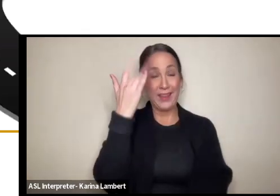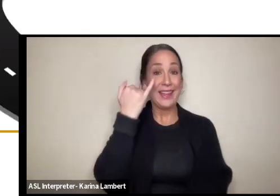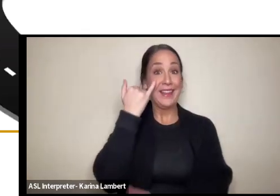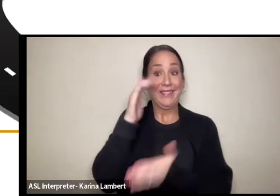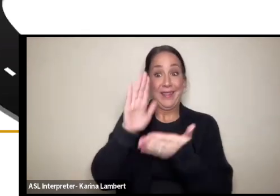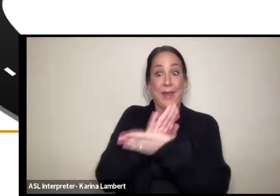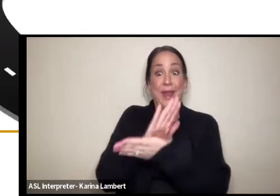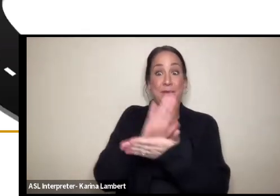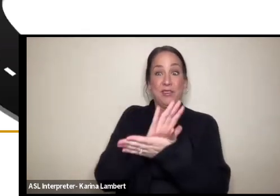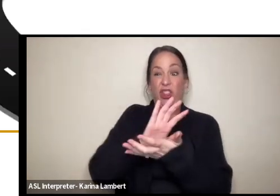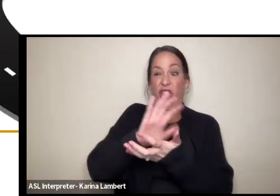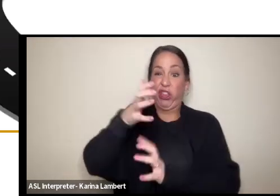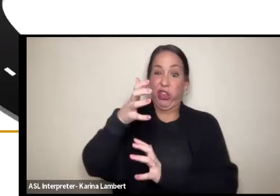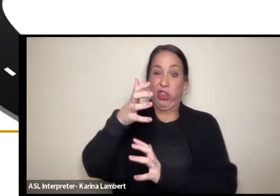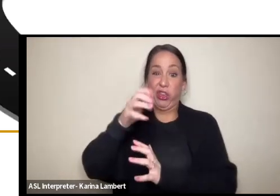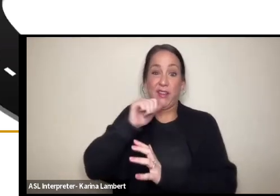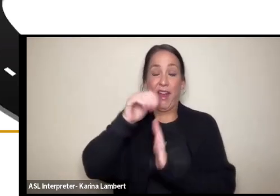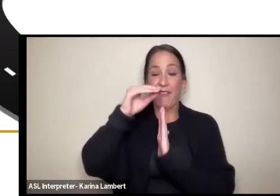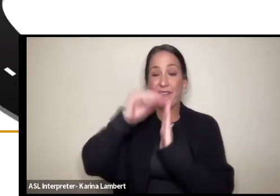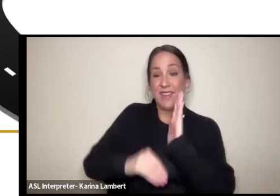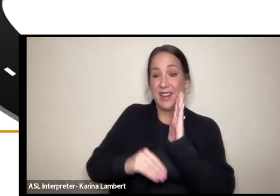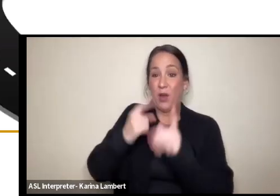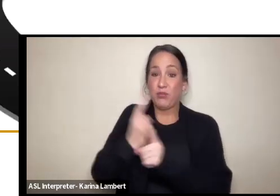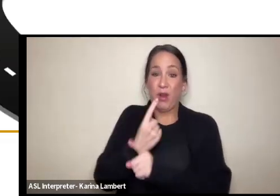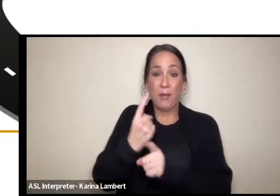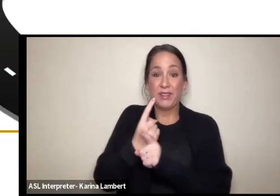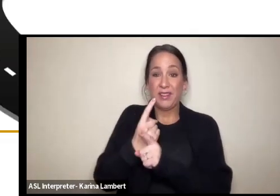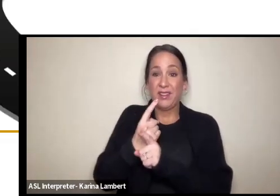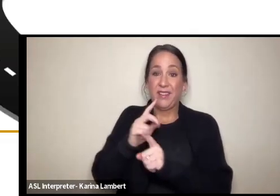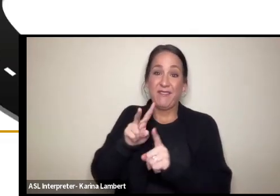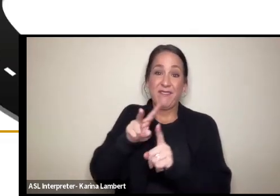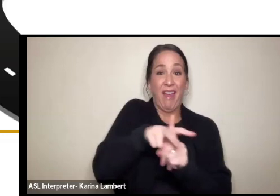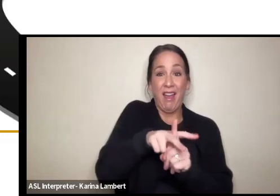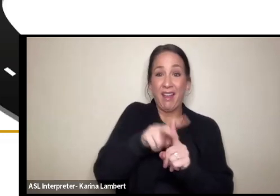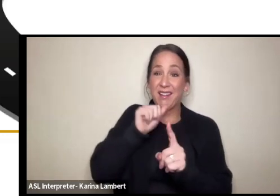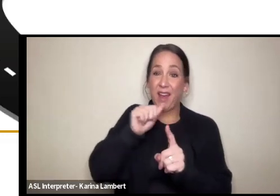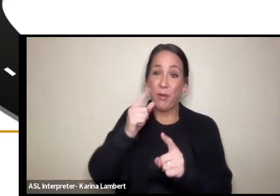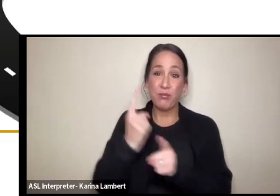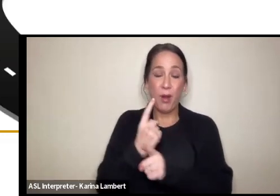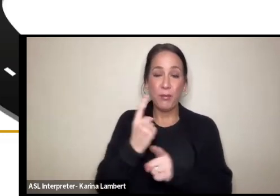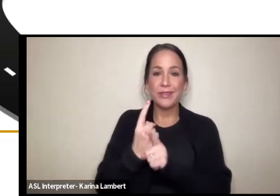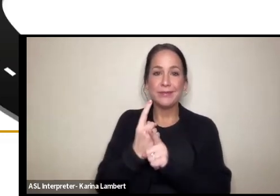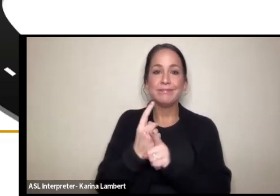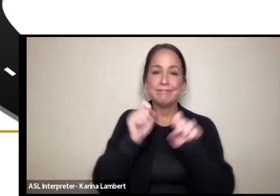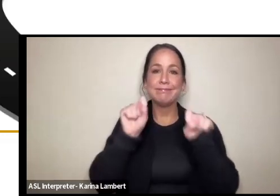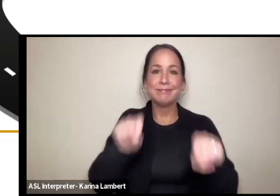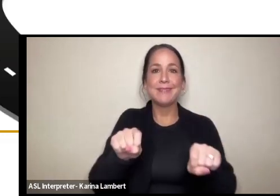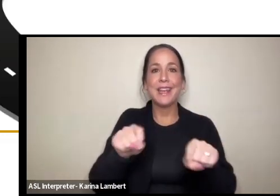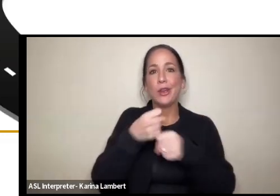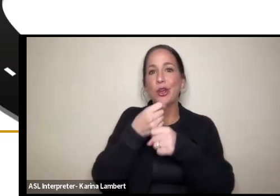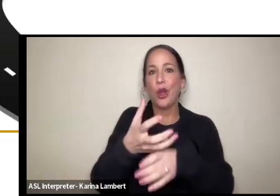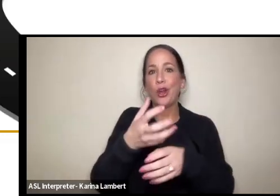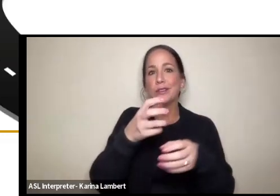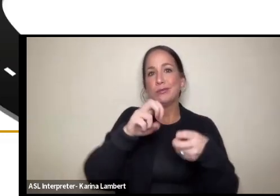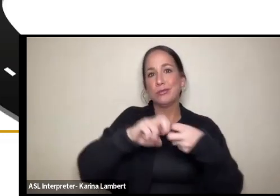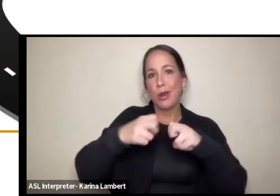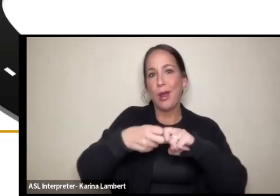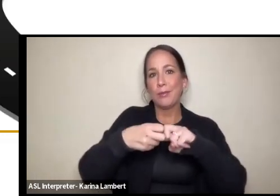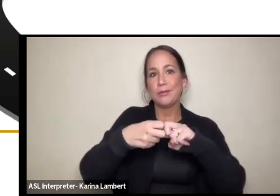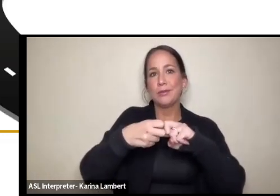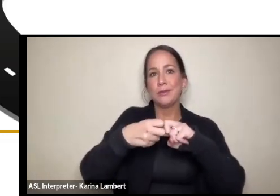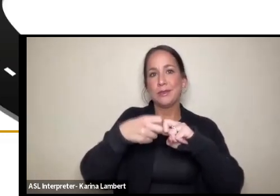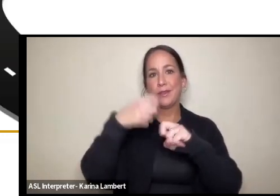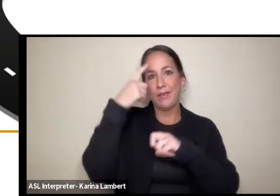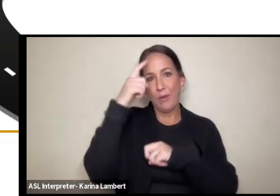done incorrectly or filed incorrectly, then it creates an issue for your